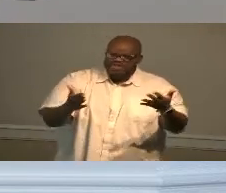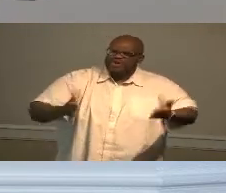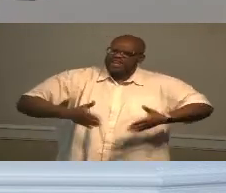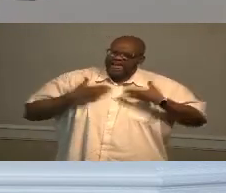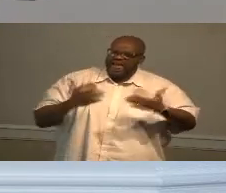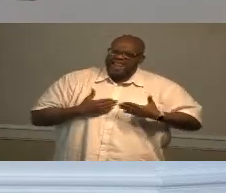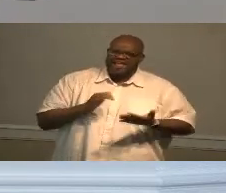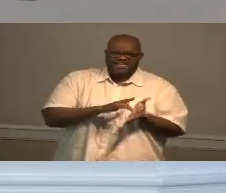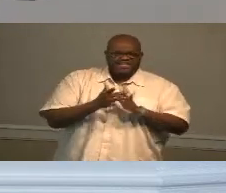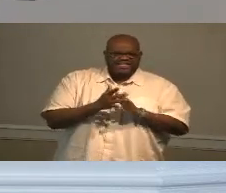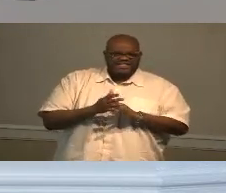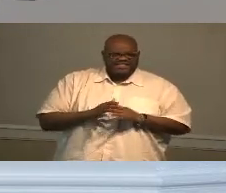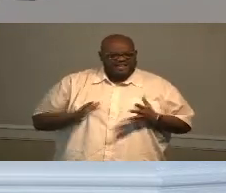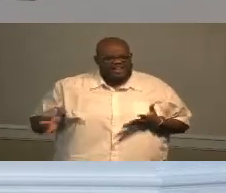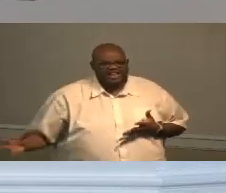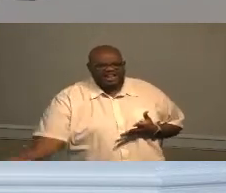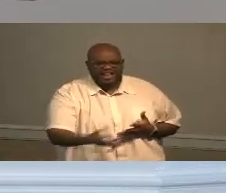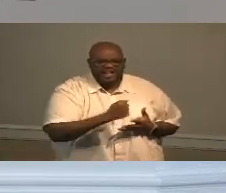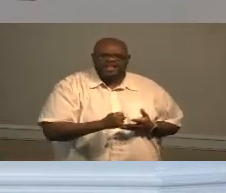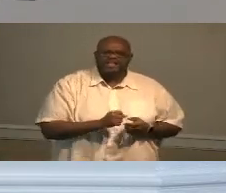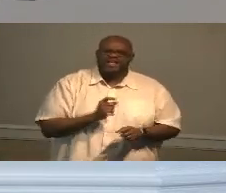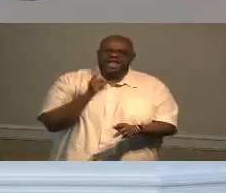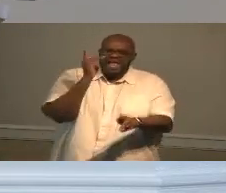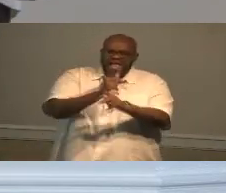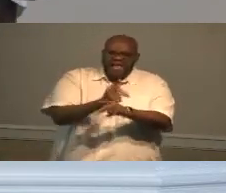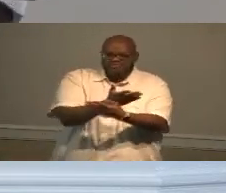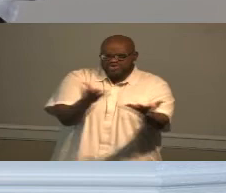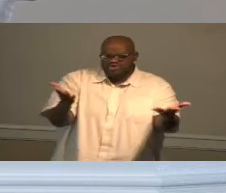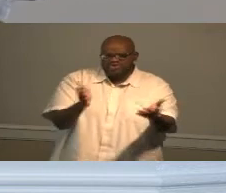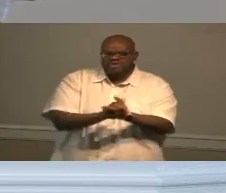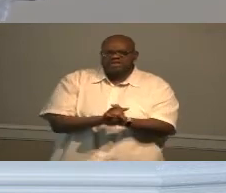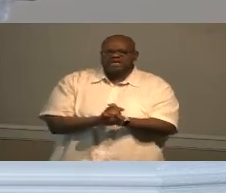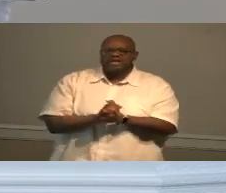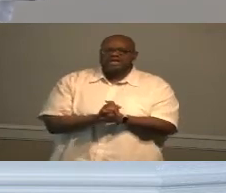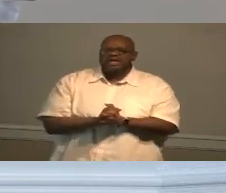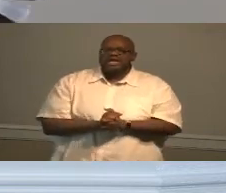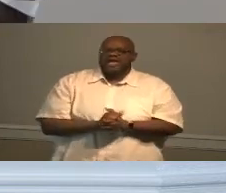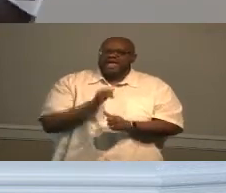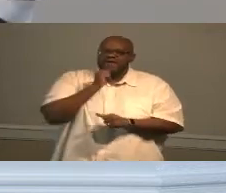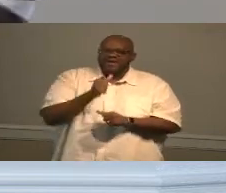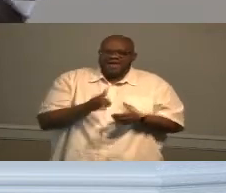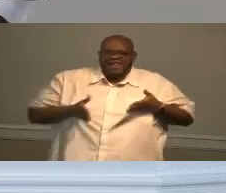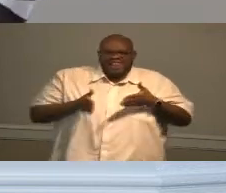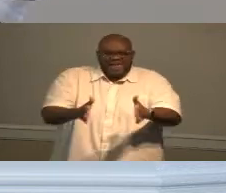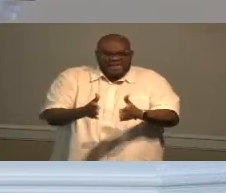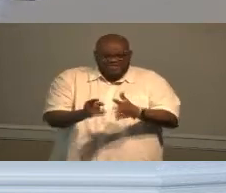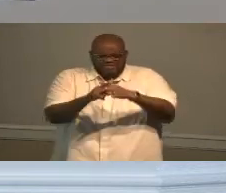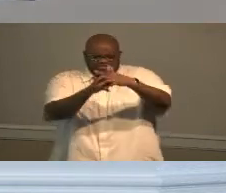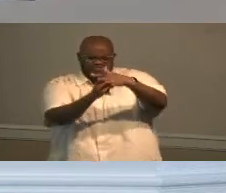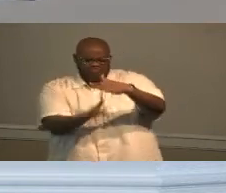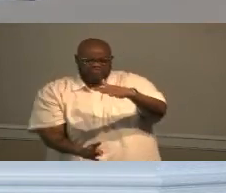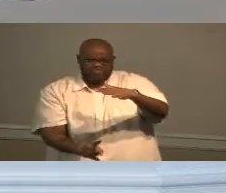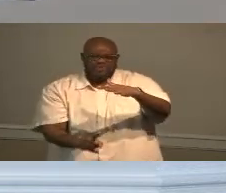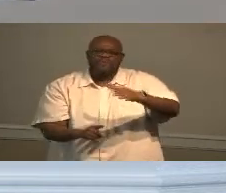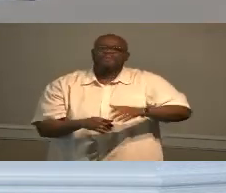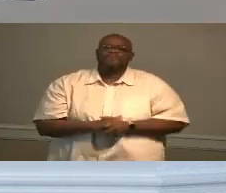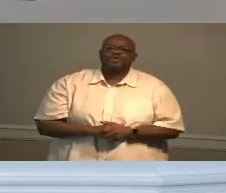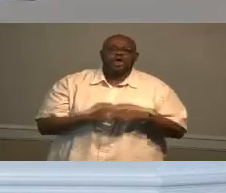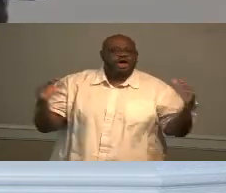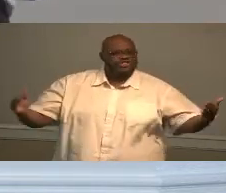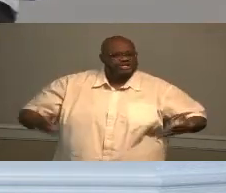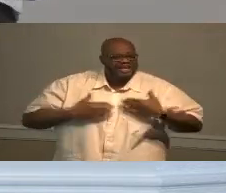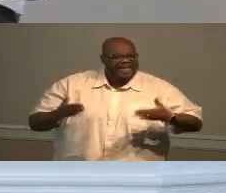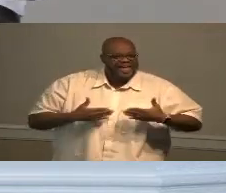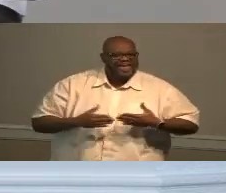you? Aren't you glad he's got you in his hands? Aren't you glad his grip won't let you sink? Aren't you glad